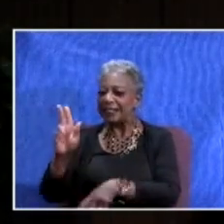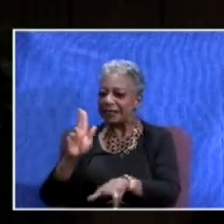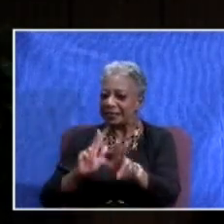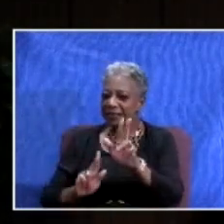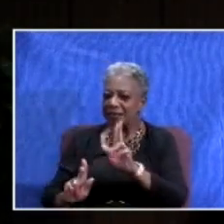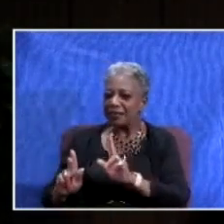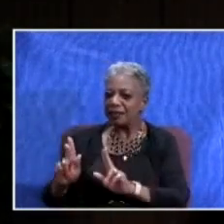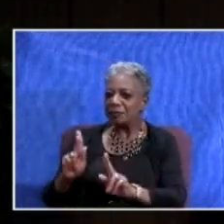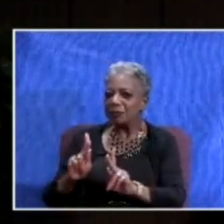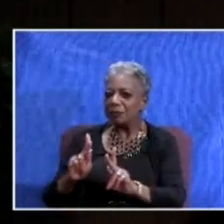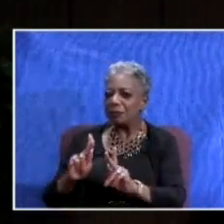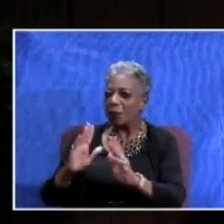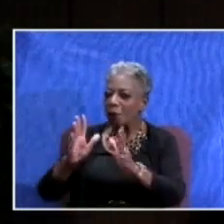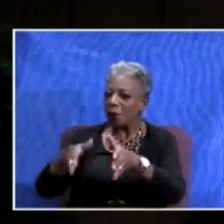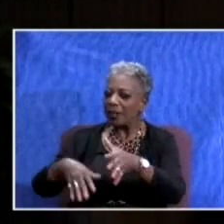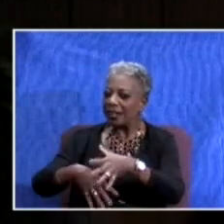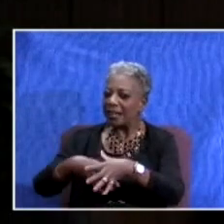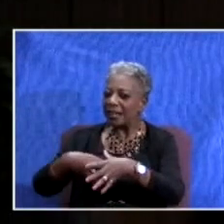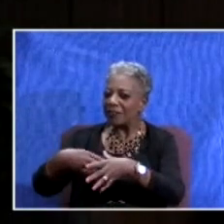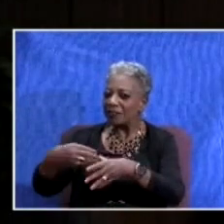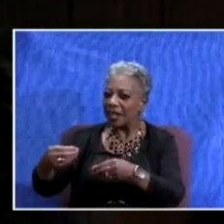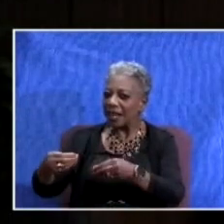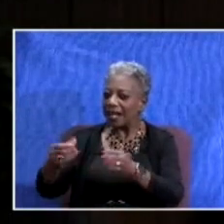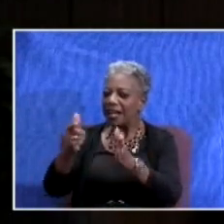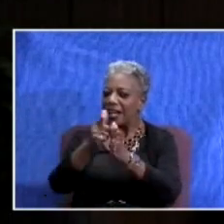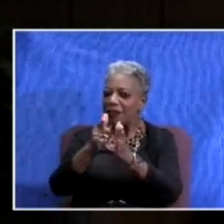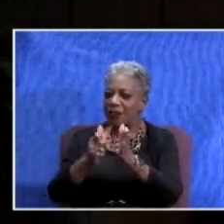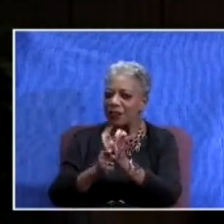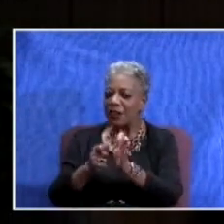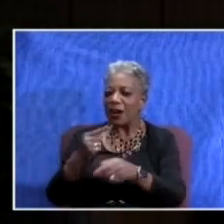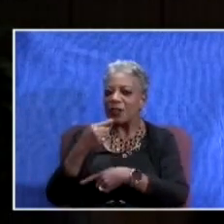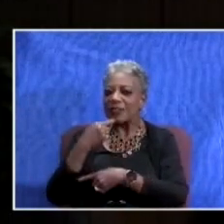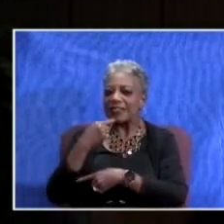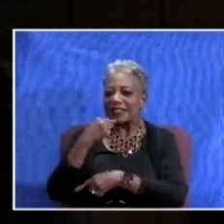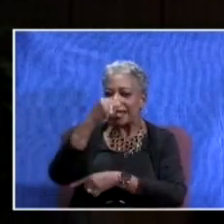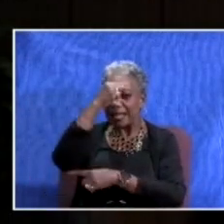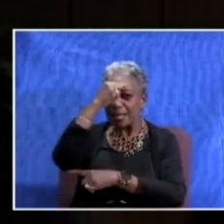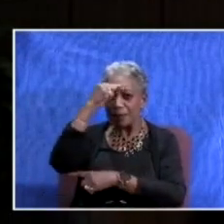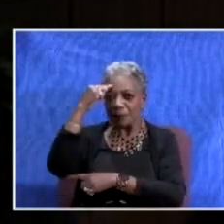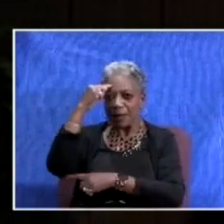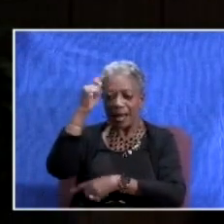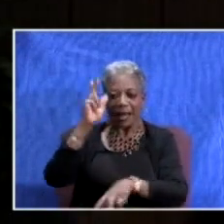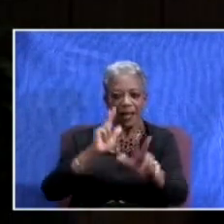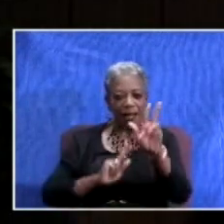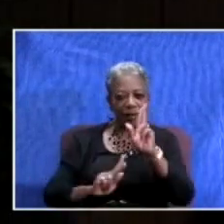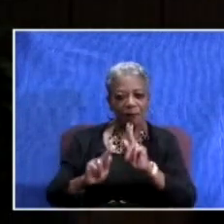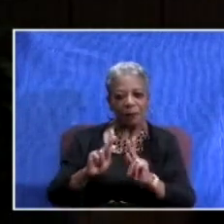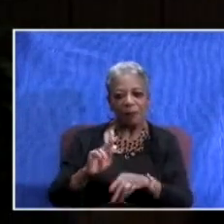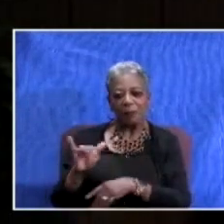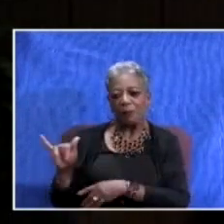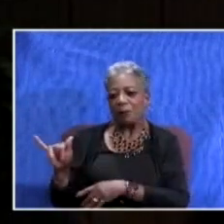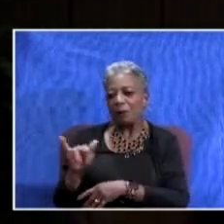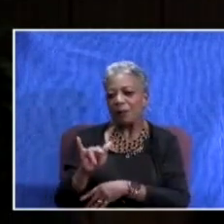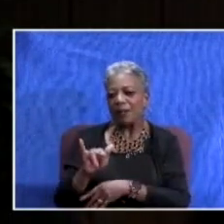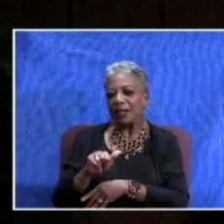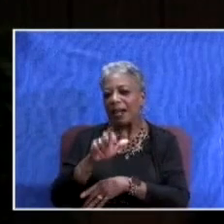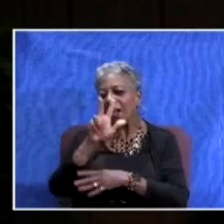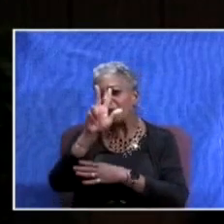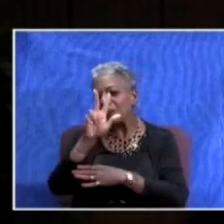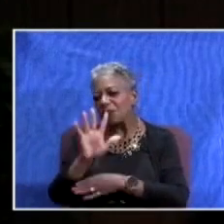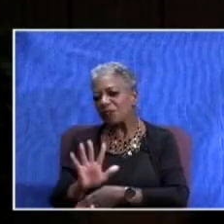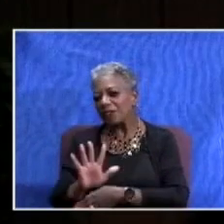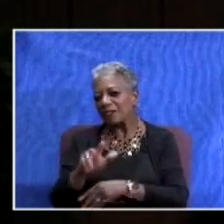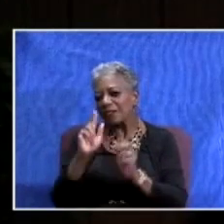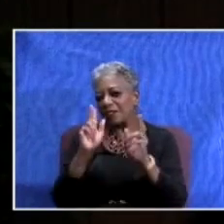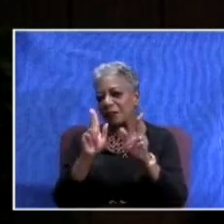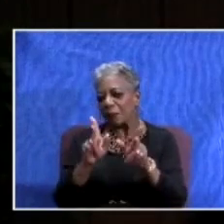The Constitution said that black people were 3/5 of a person, and that was reinforced